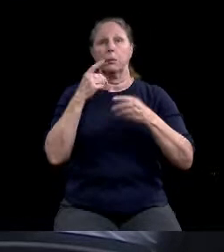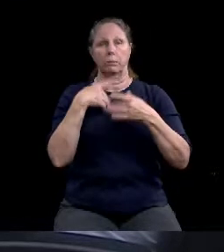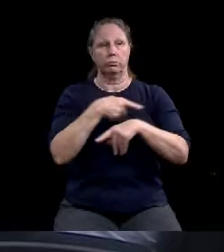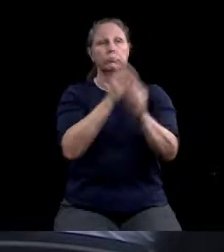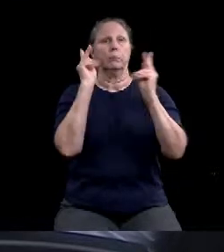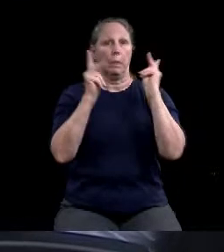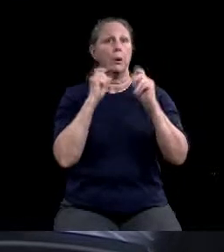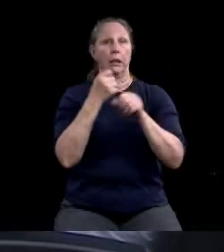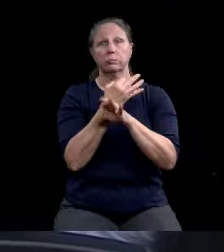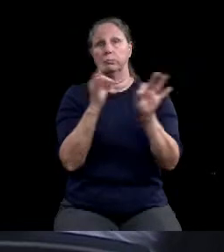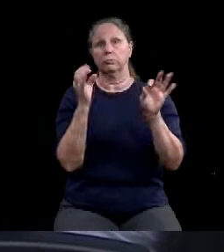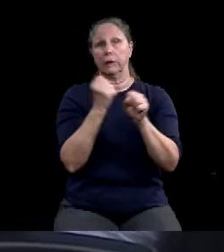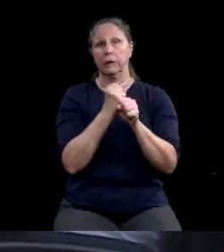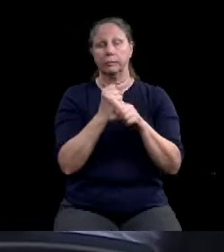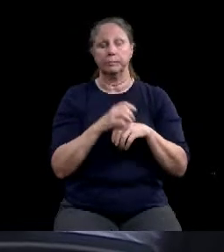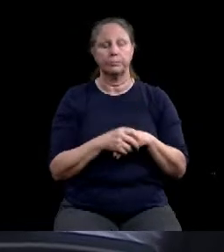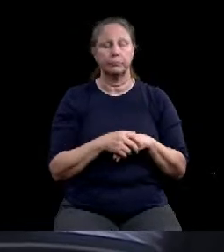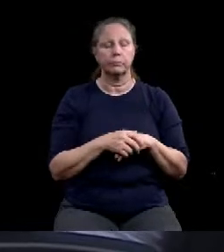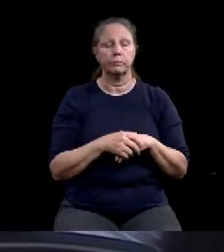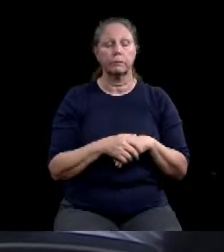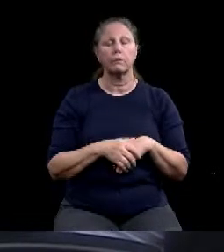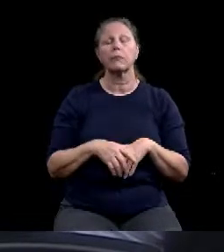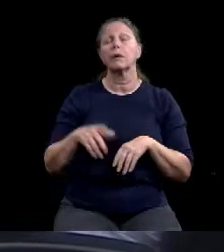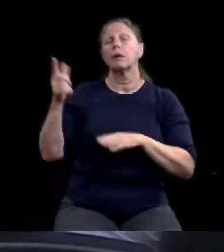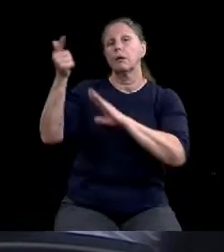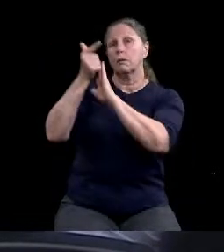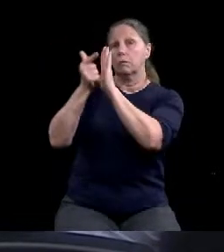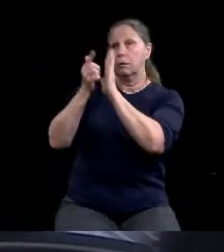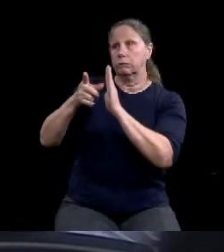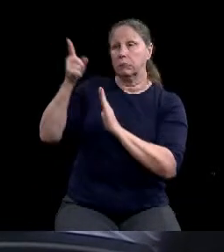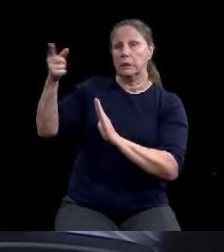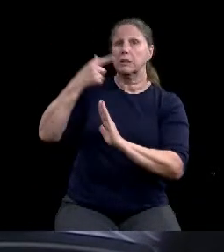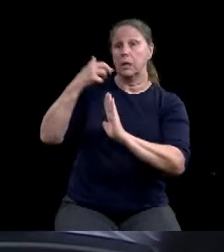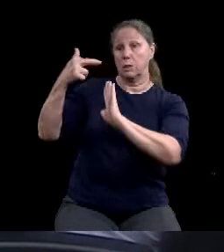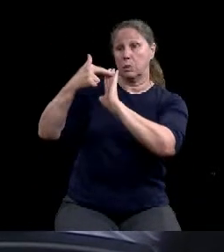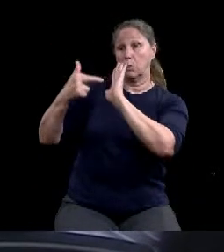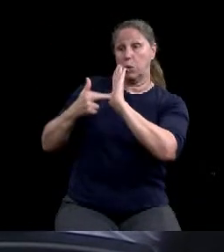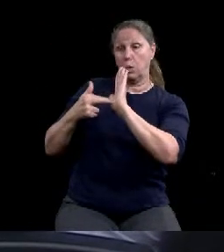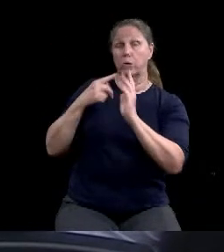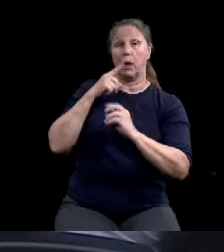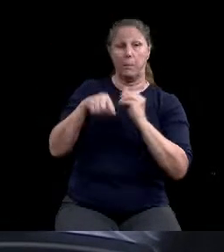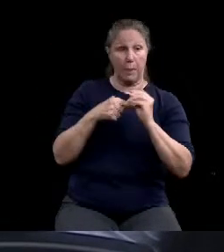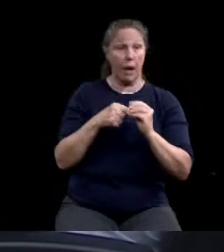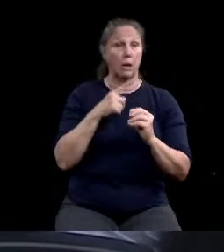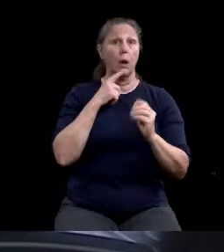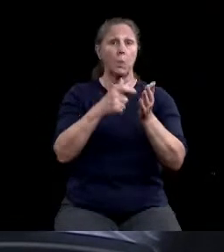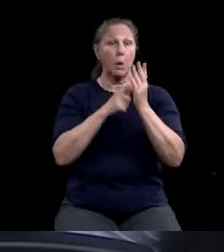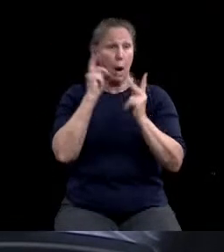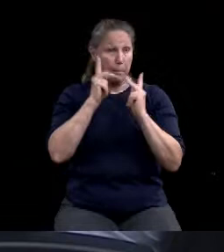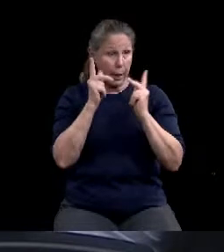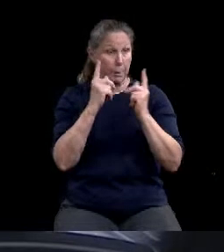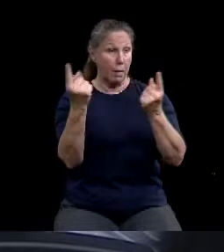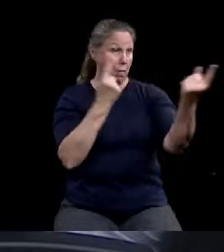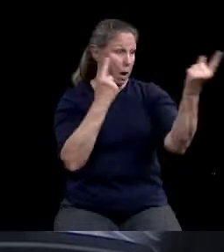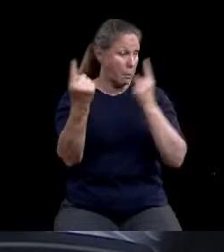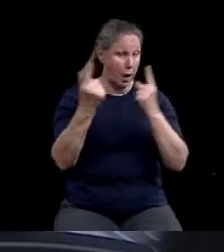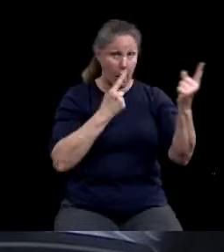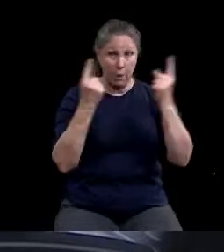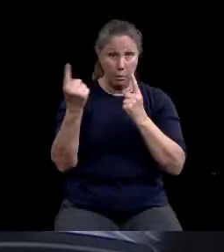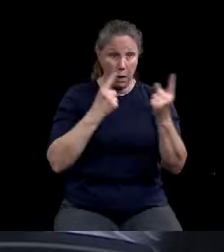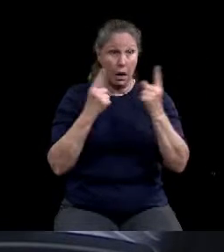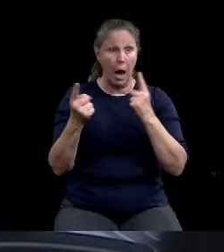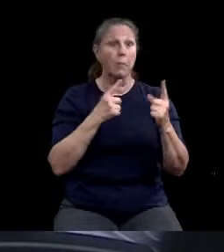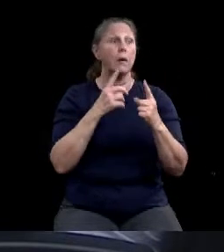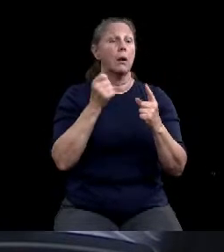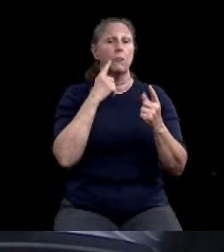statutes that may require face-to-face interaction between members of the public and public officials are suspended, provided, however, that governmental bodies